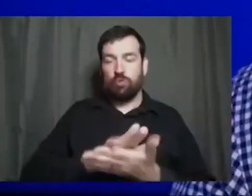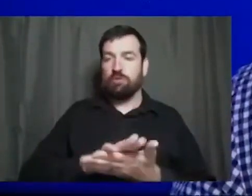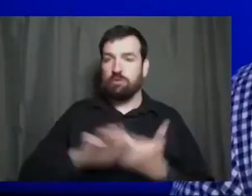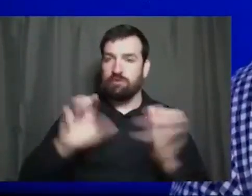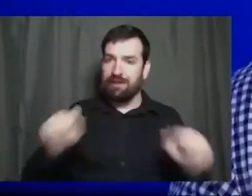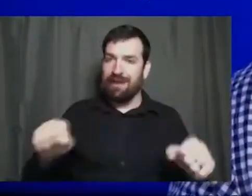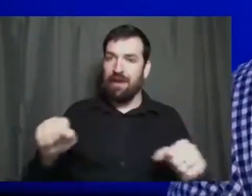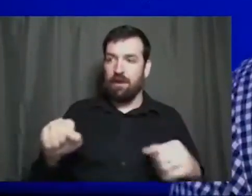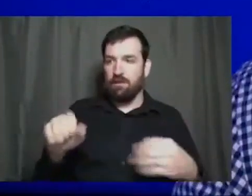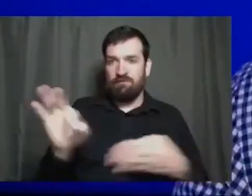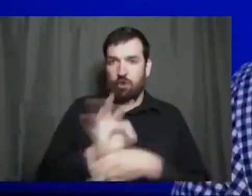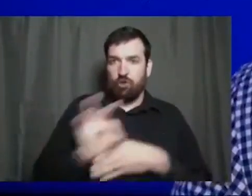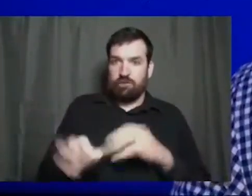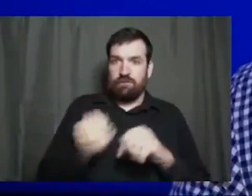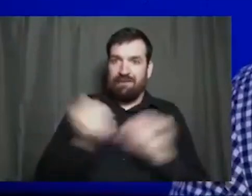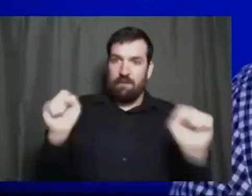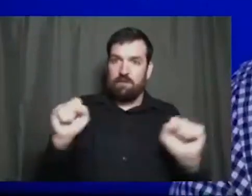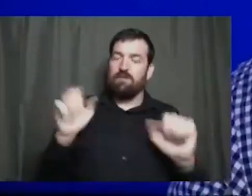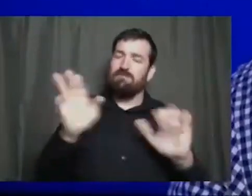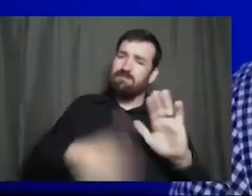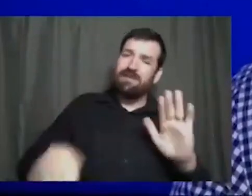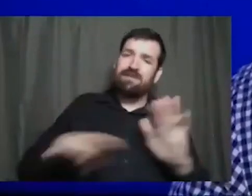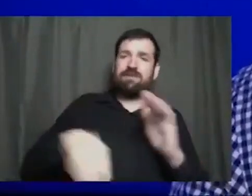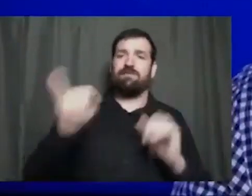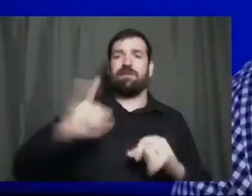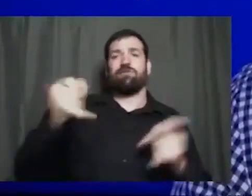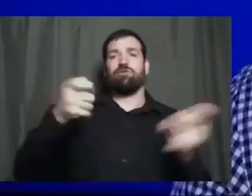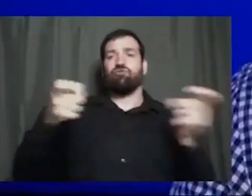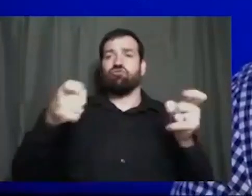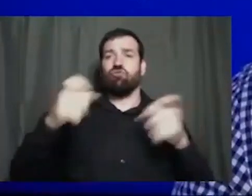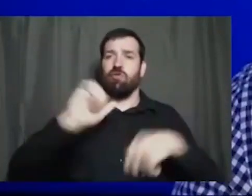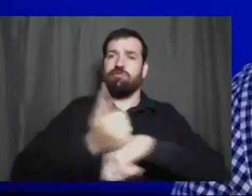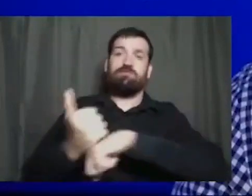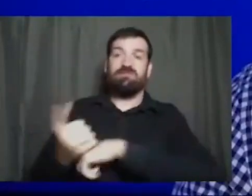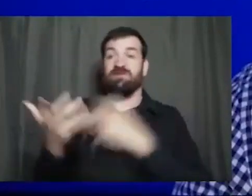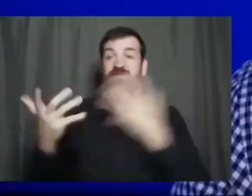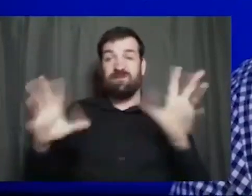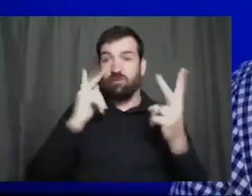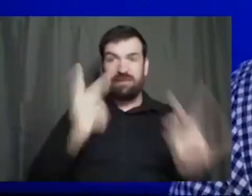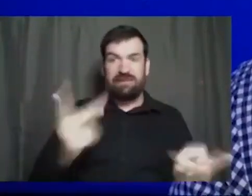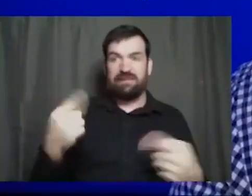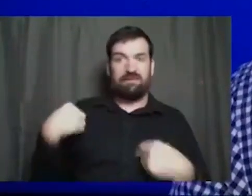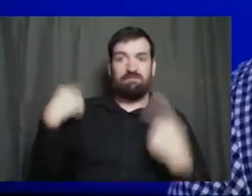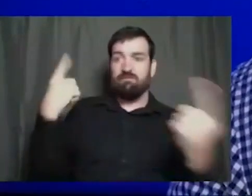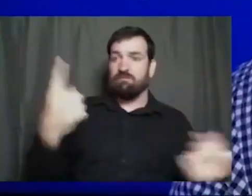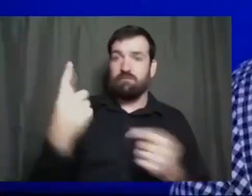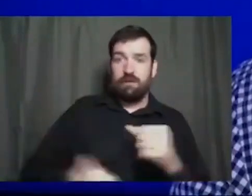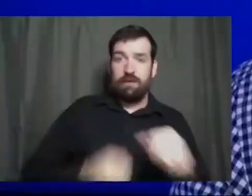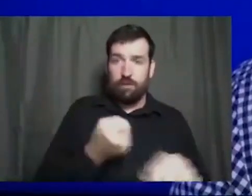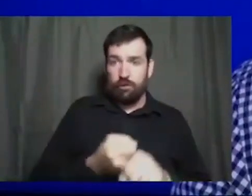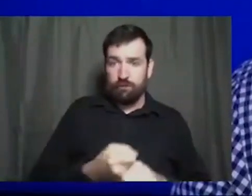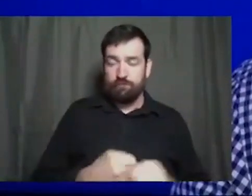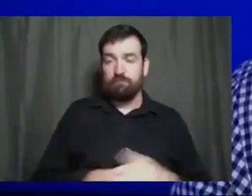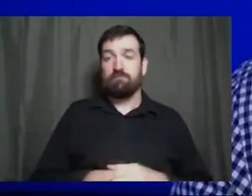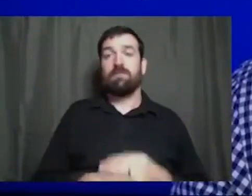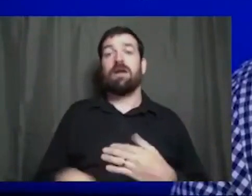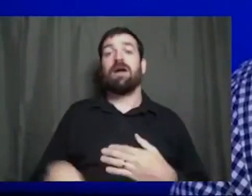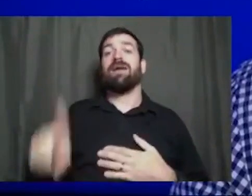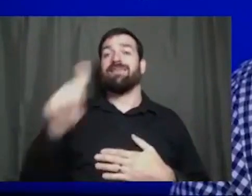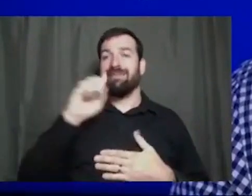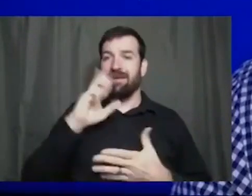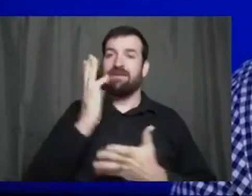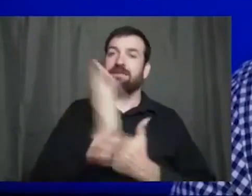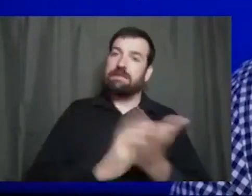place those basic infection control measures. We saw it over the last year. So I do think there are some sensible